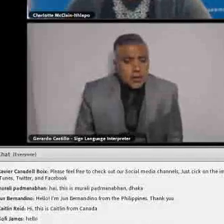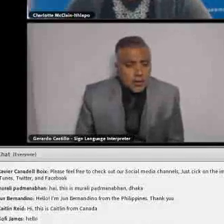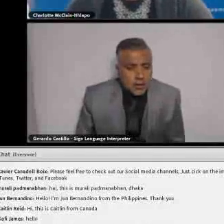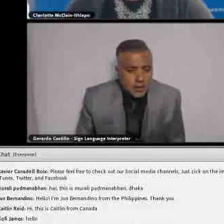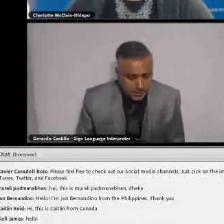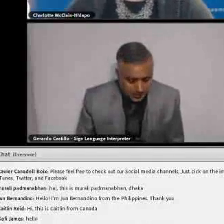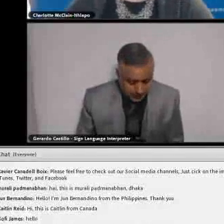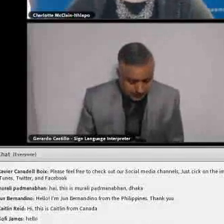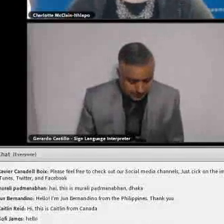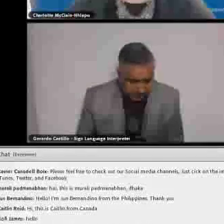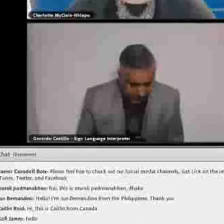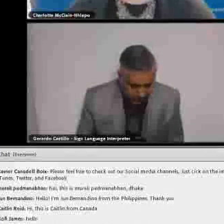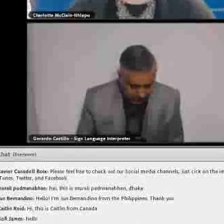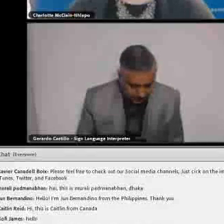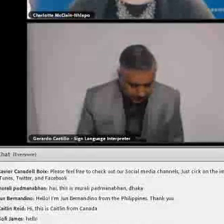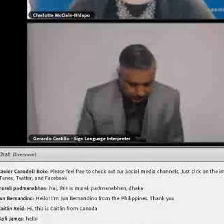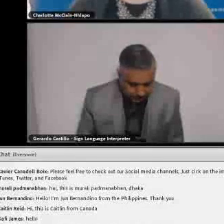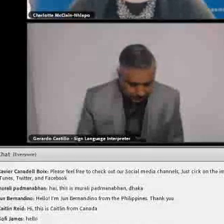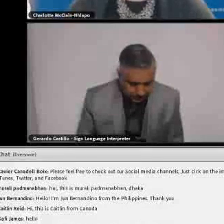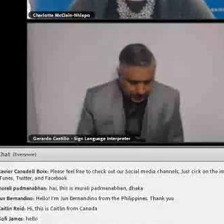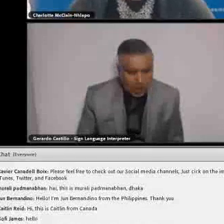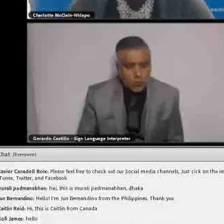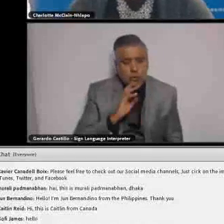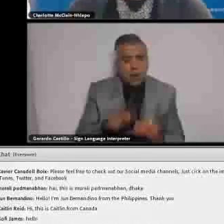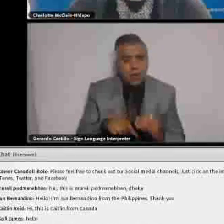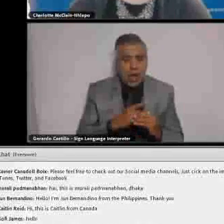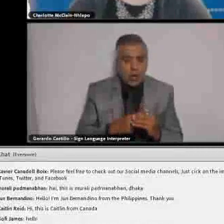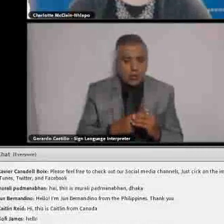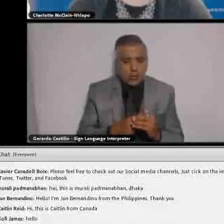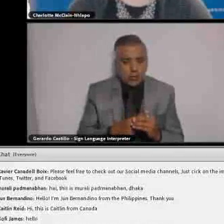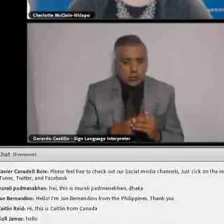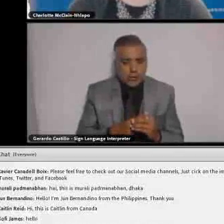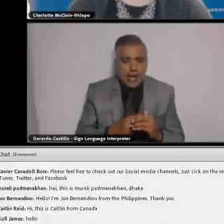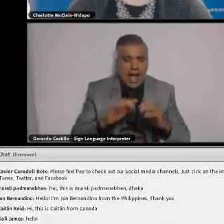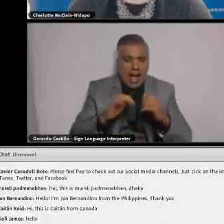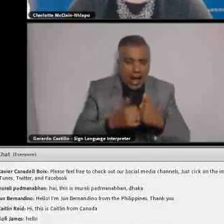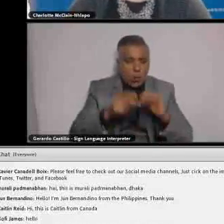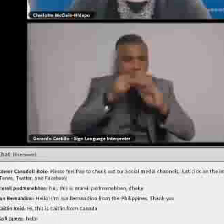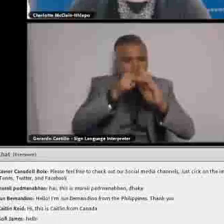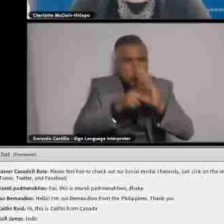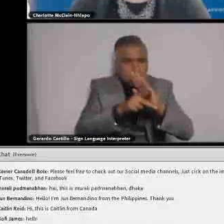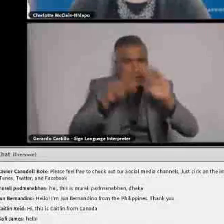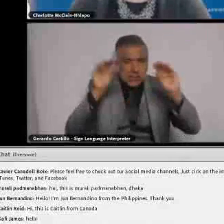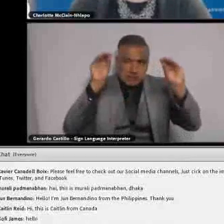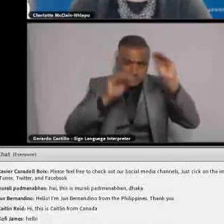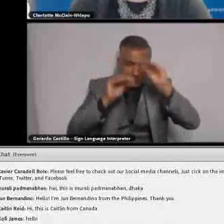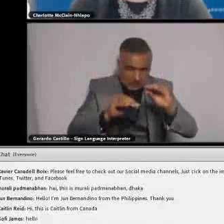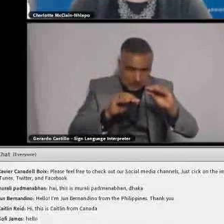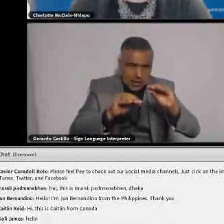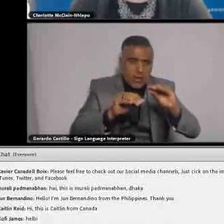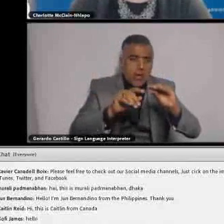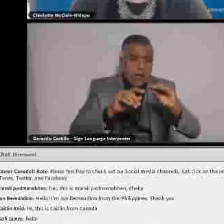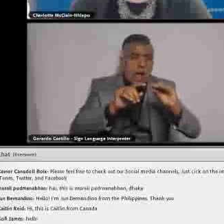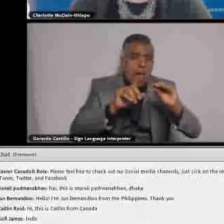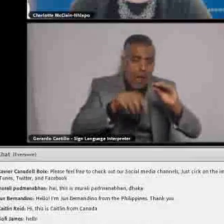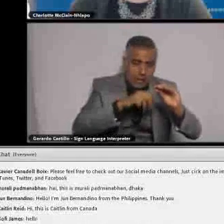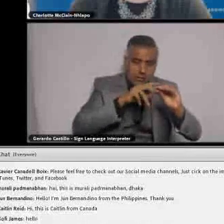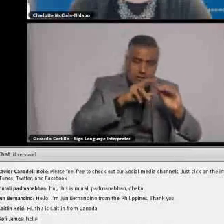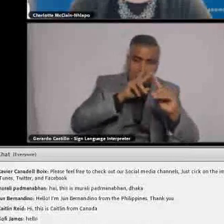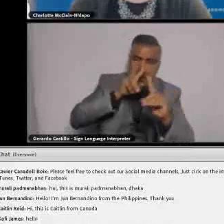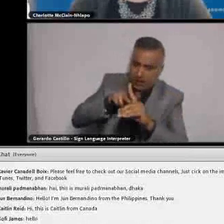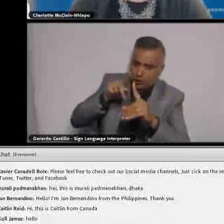I'd like to spend a minute or two on looking at how we put those policies into practice. So just looking